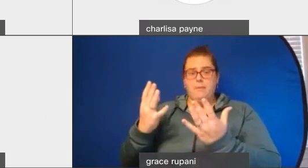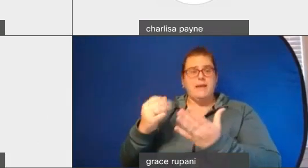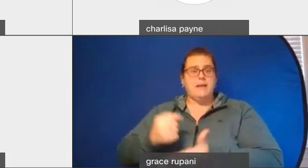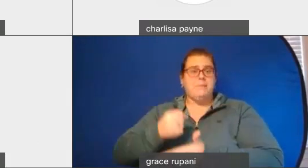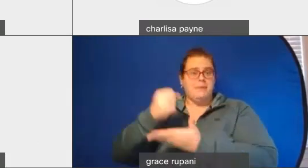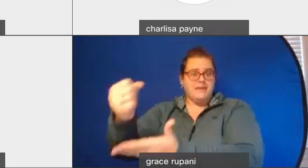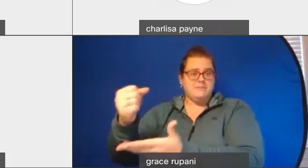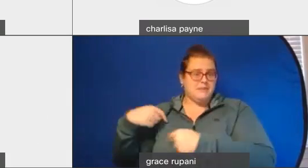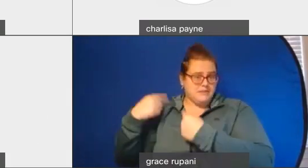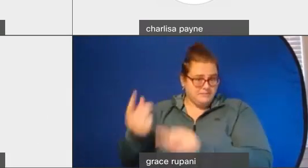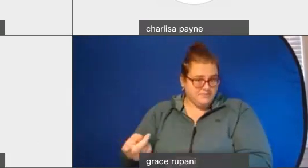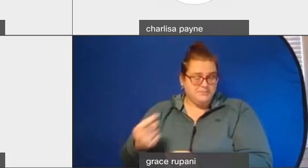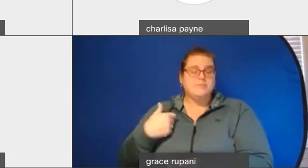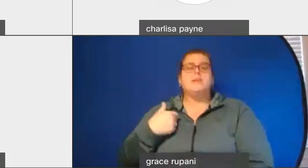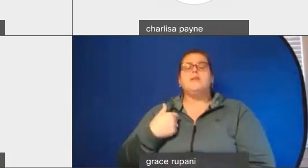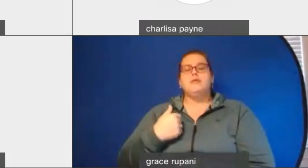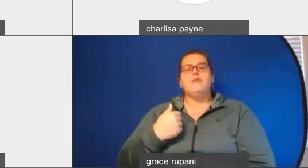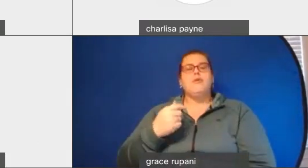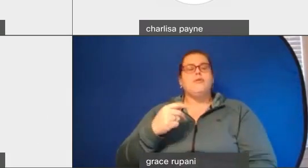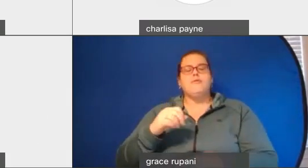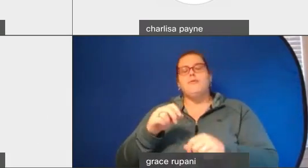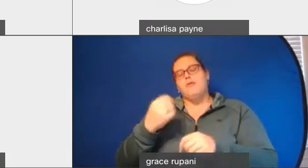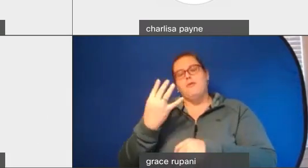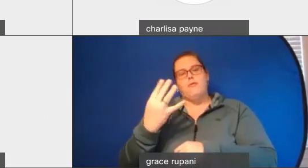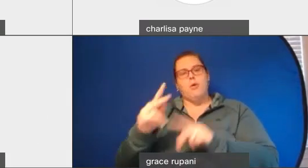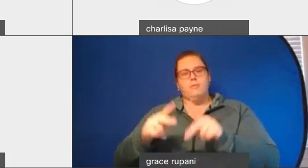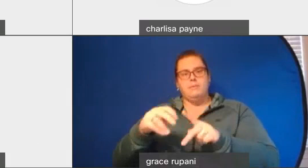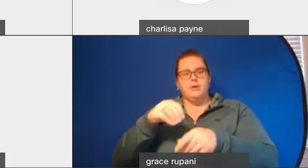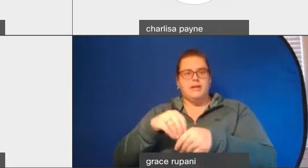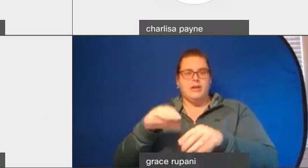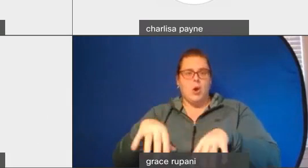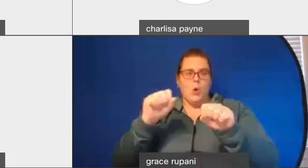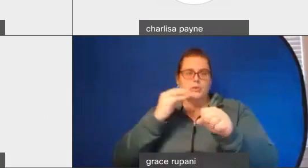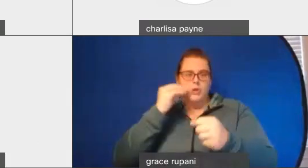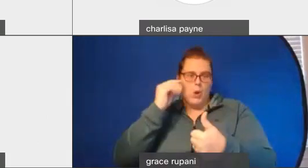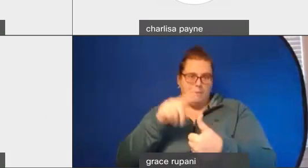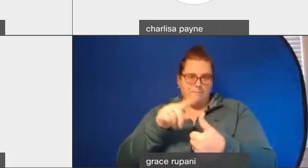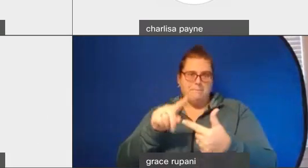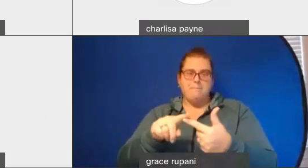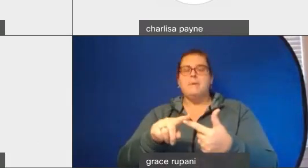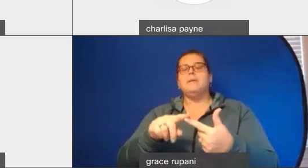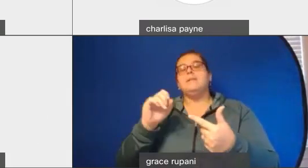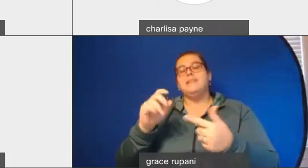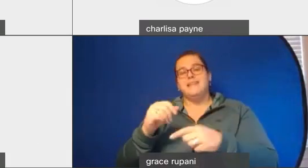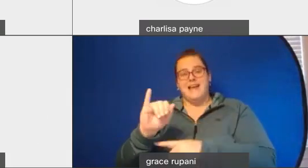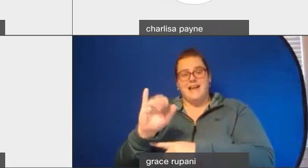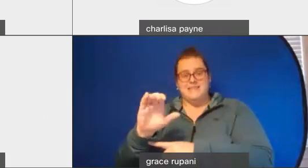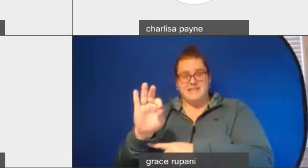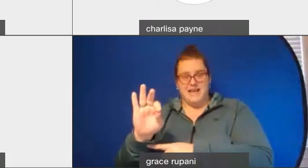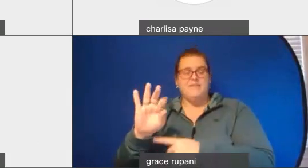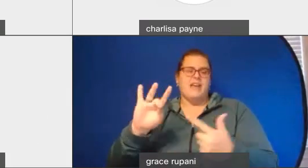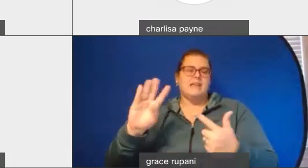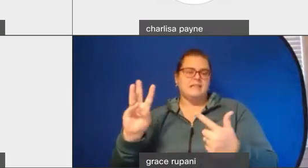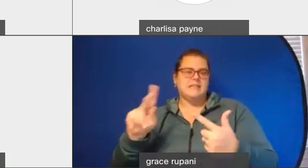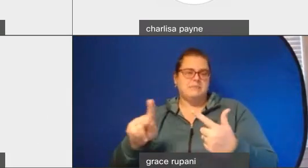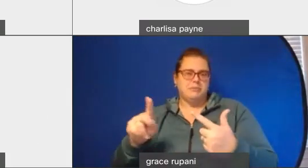4 of the people were in host homes, 86 were in intermediate care facilities, 24